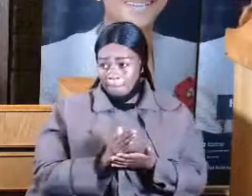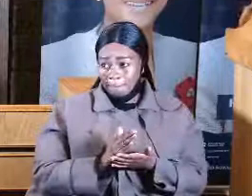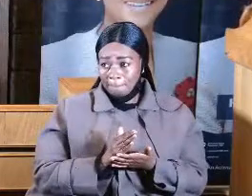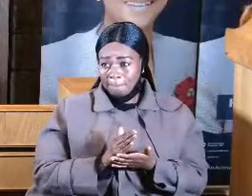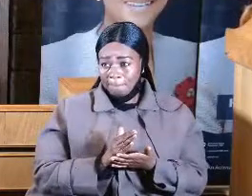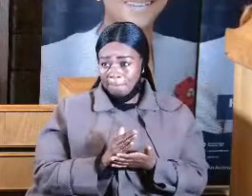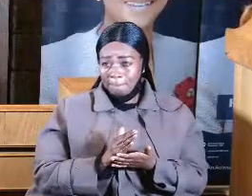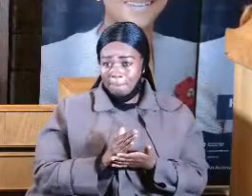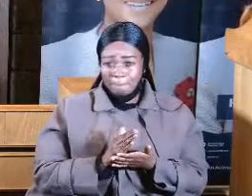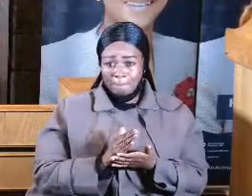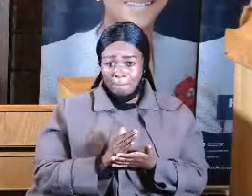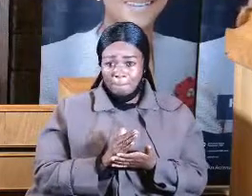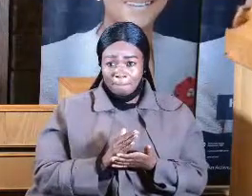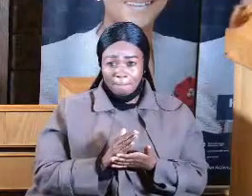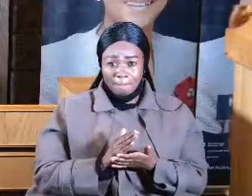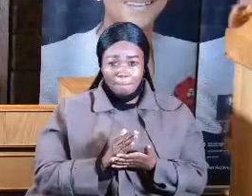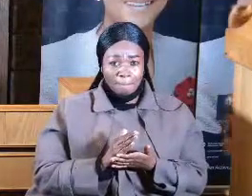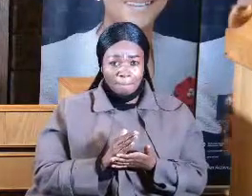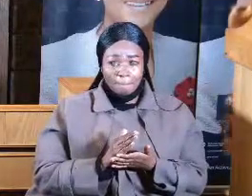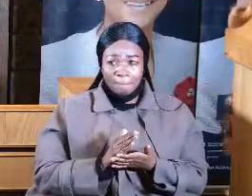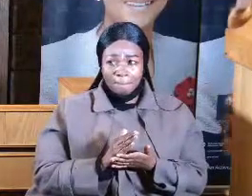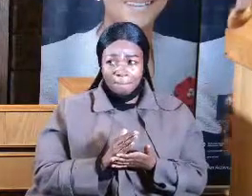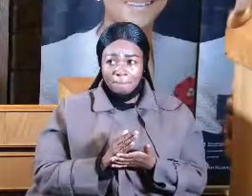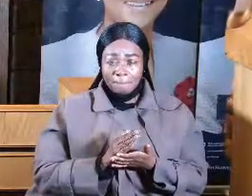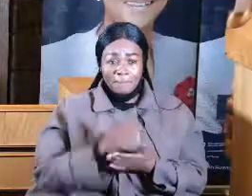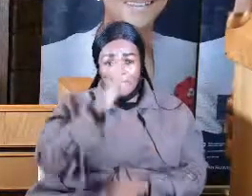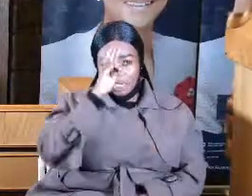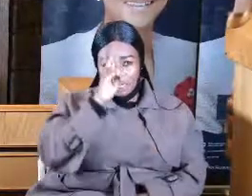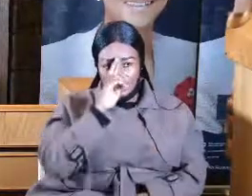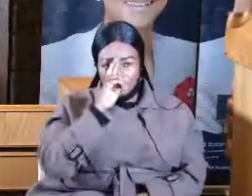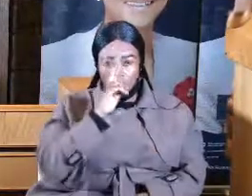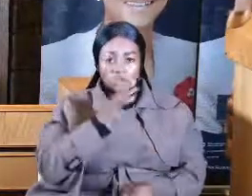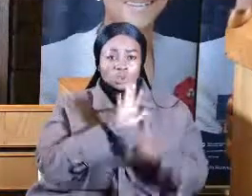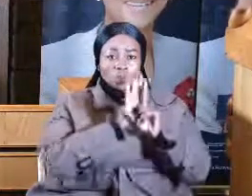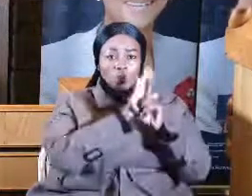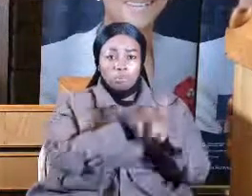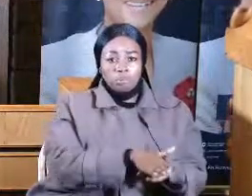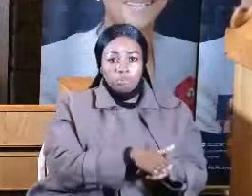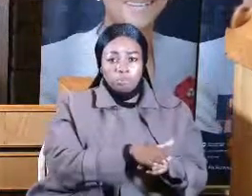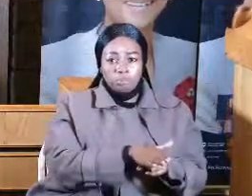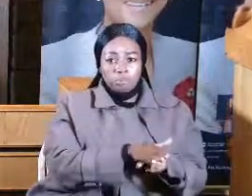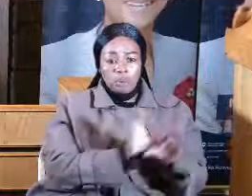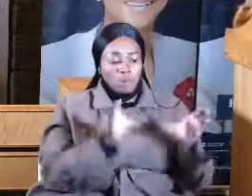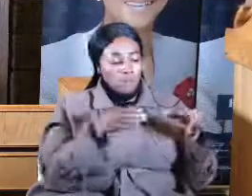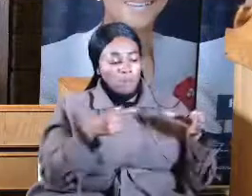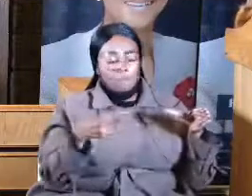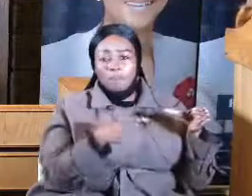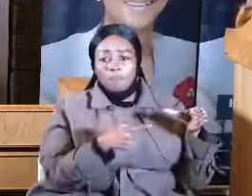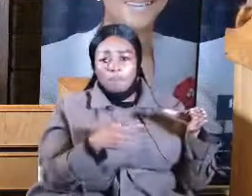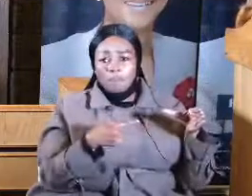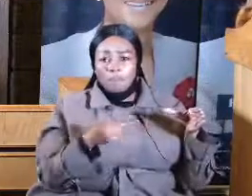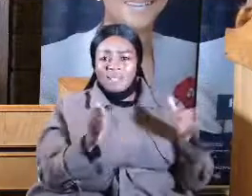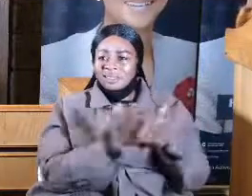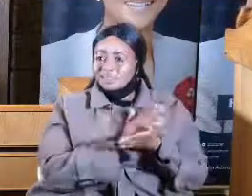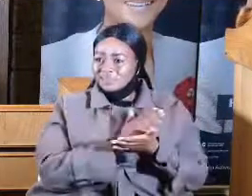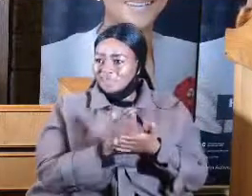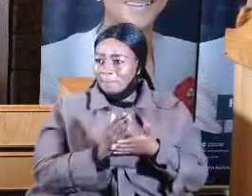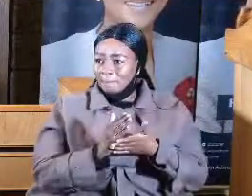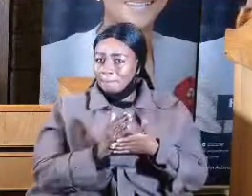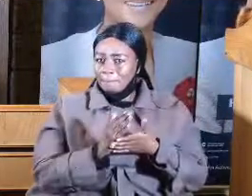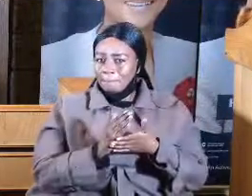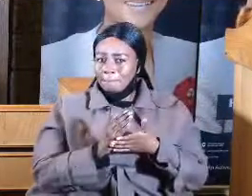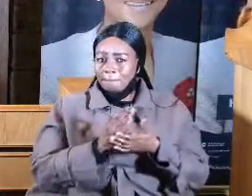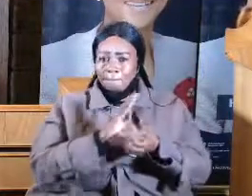using religion to degrade them. Some of us are even using our muscles